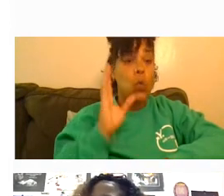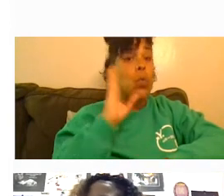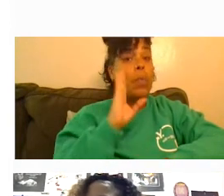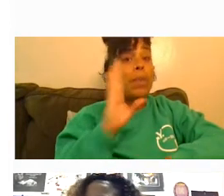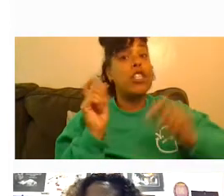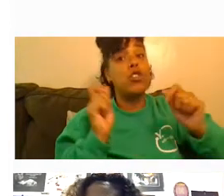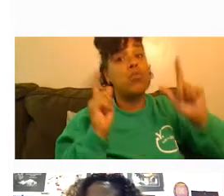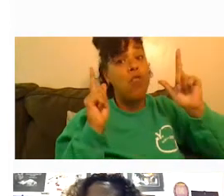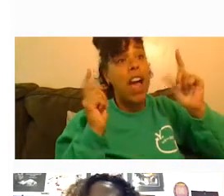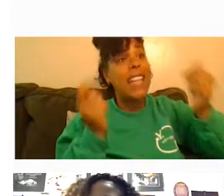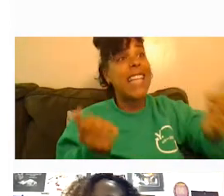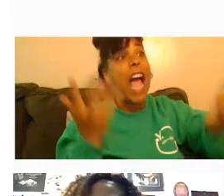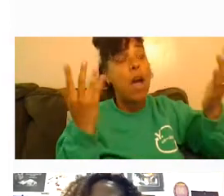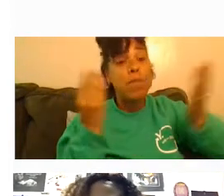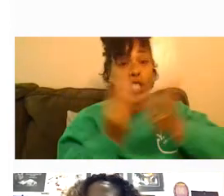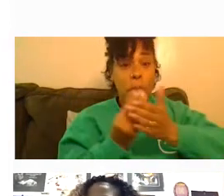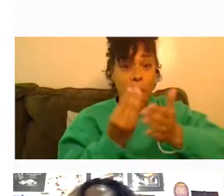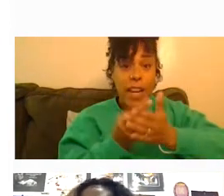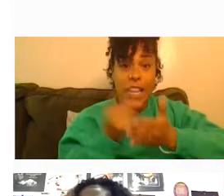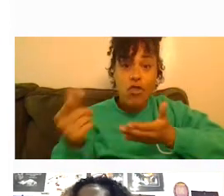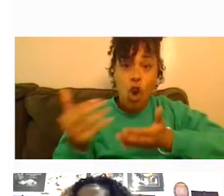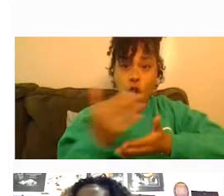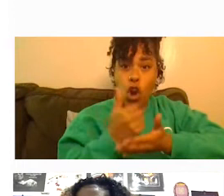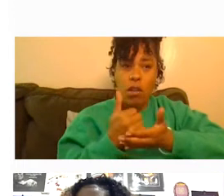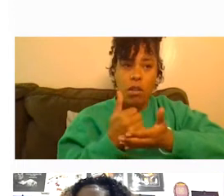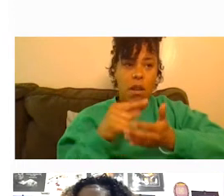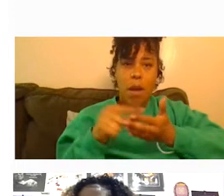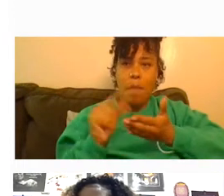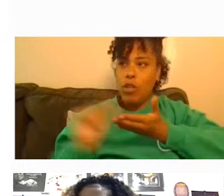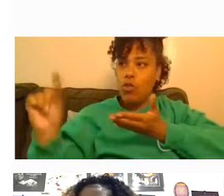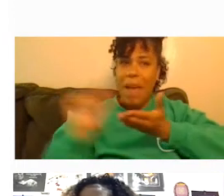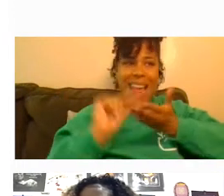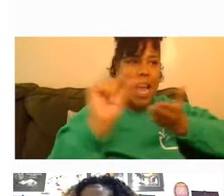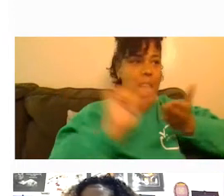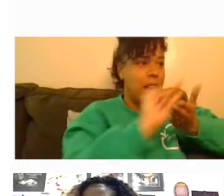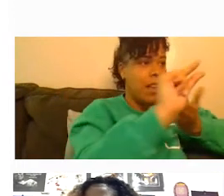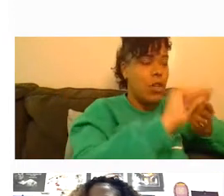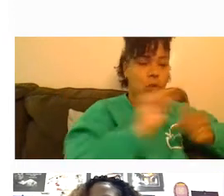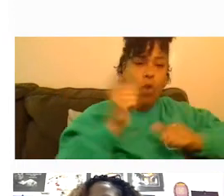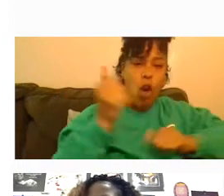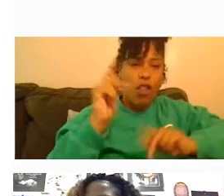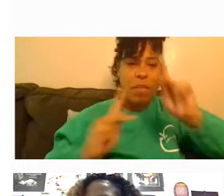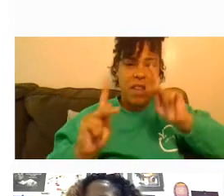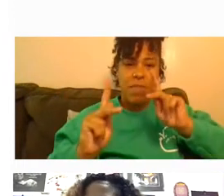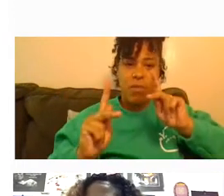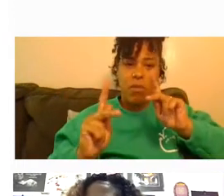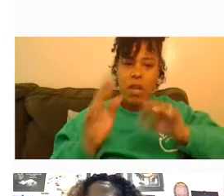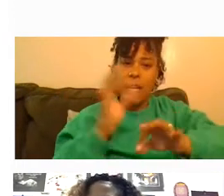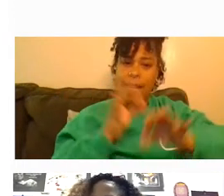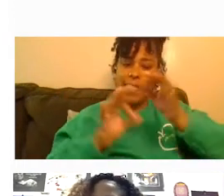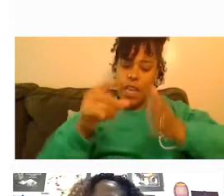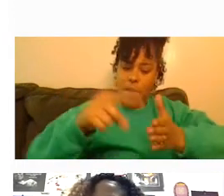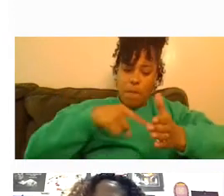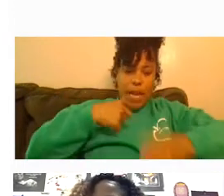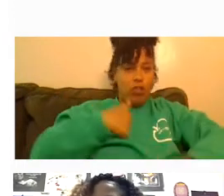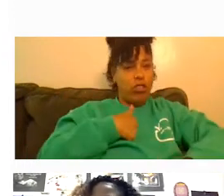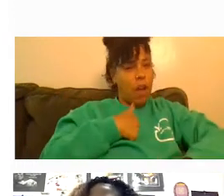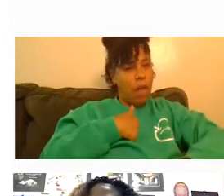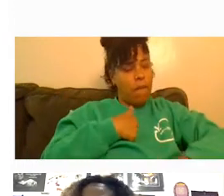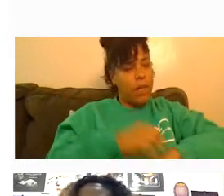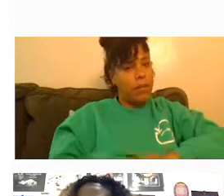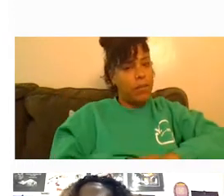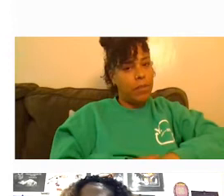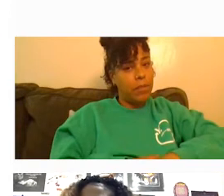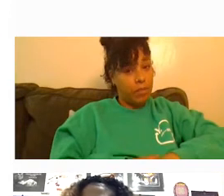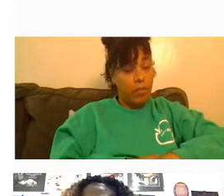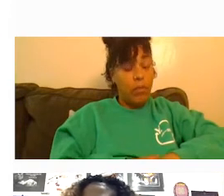how much money you've made, but that you've paid to other people instead of paying yourself first. What if you can now, instead of paying